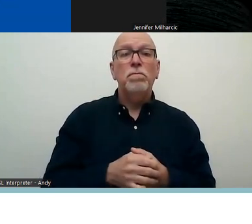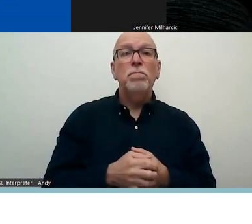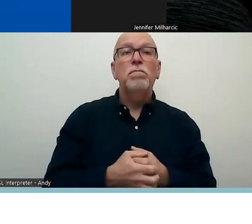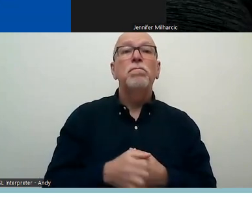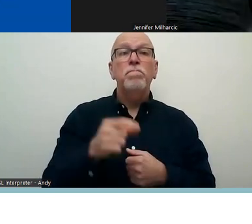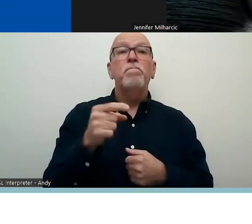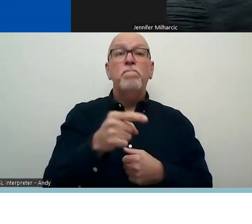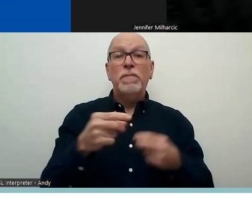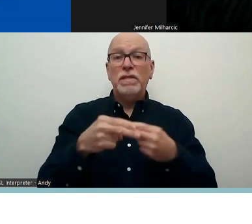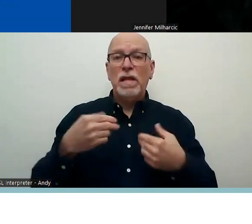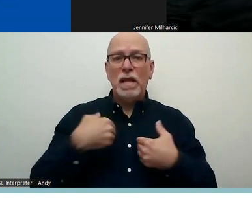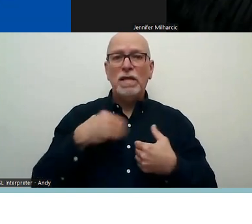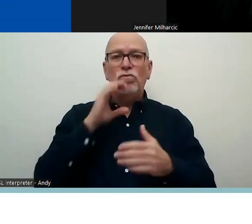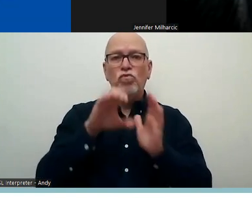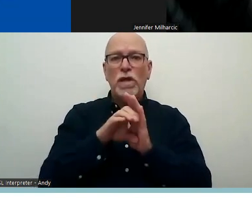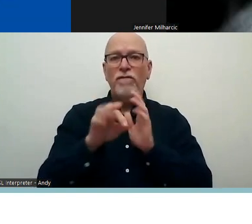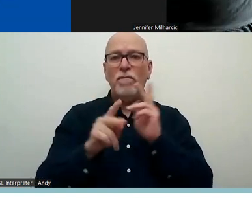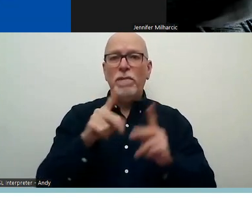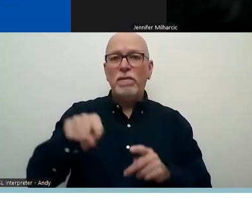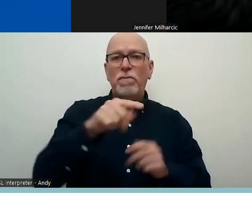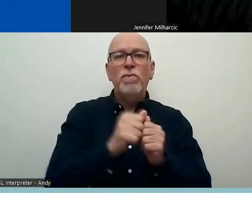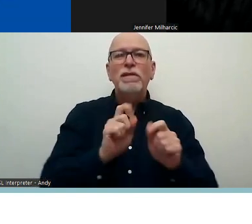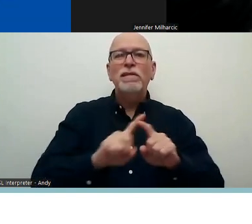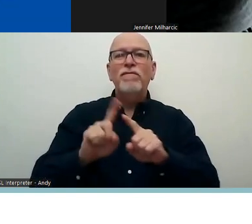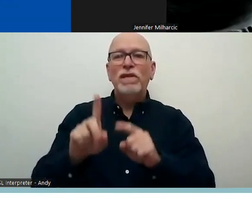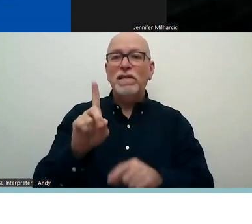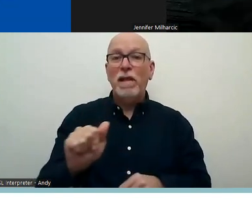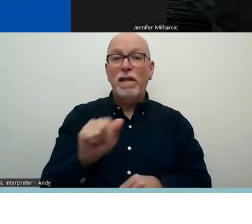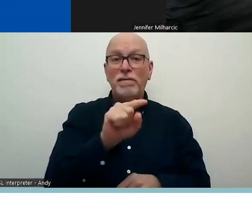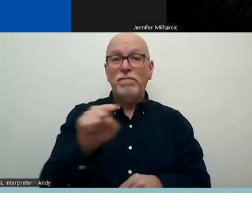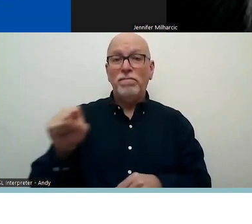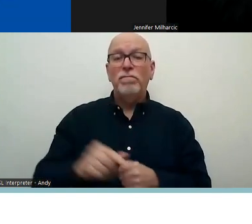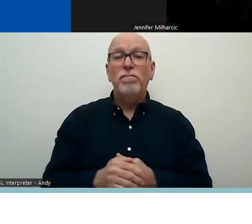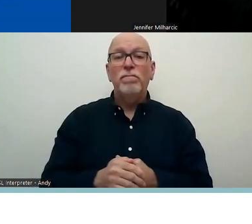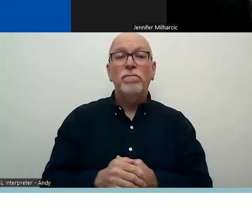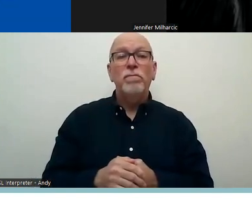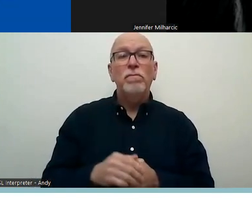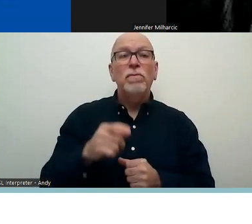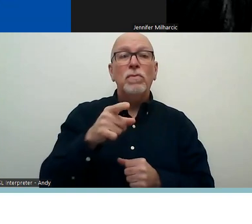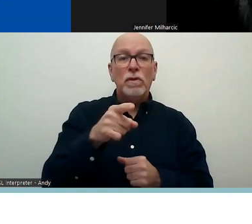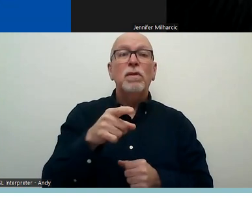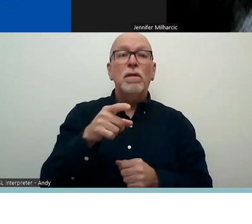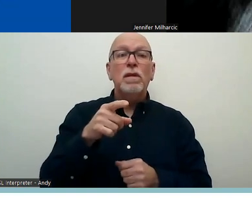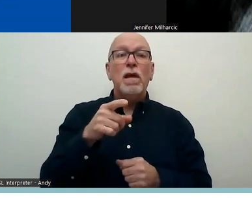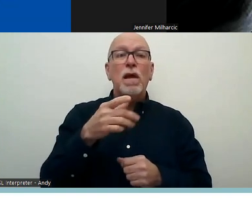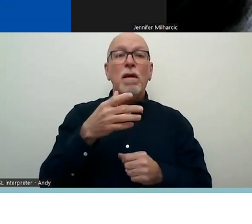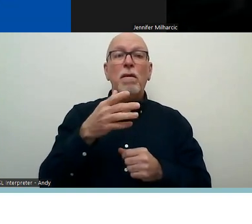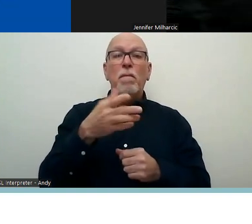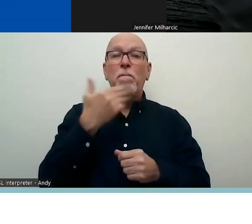this slide has a graphic of people with different disabilities a banner says universal design